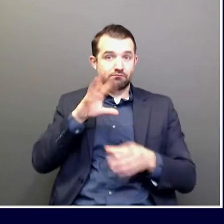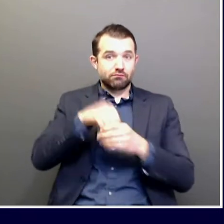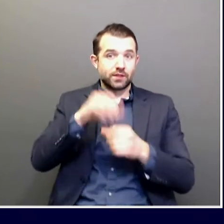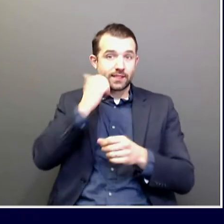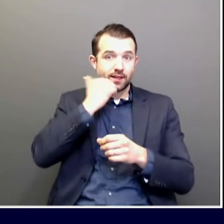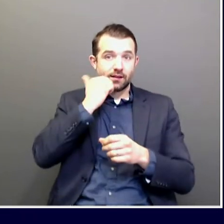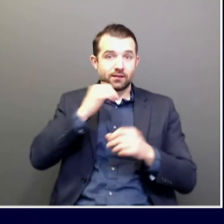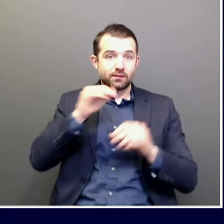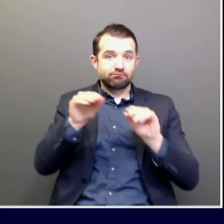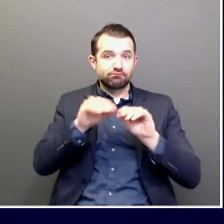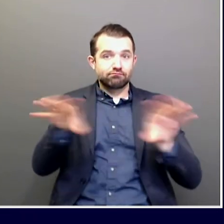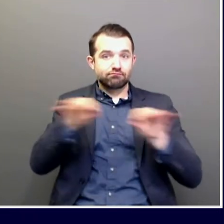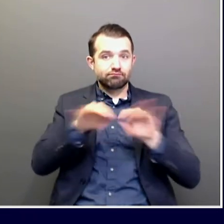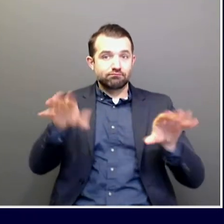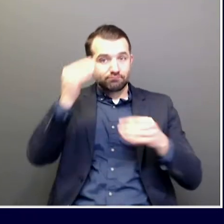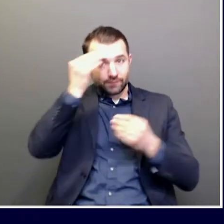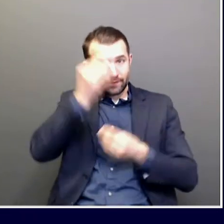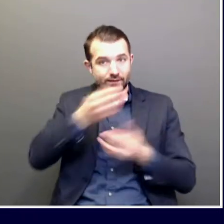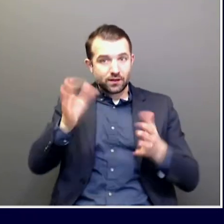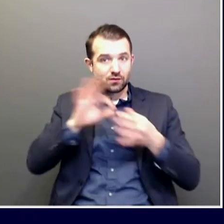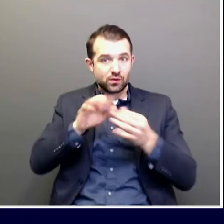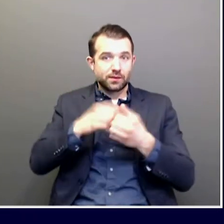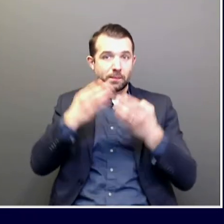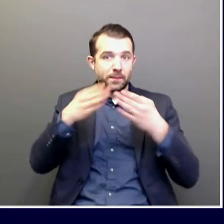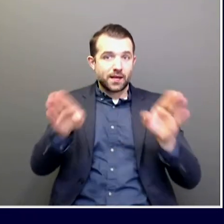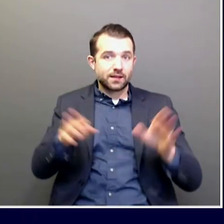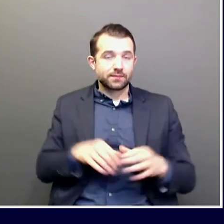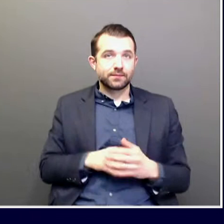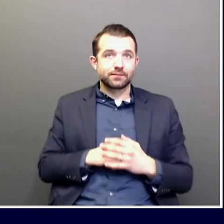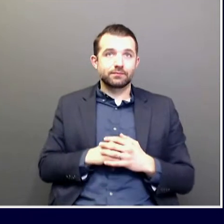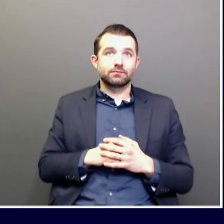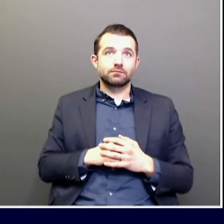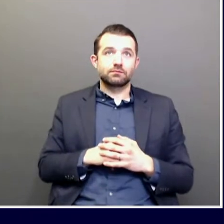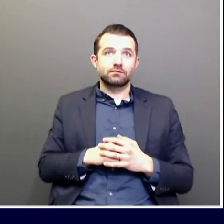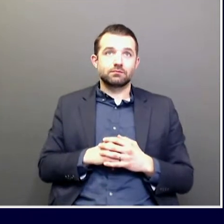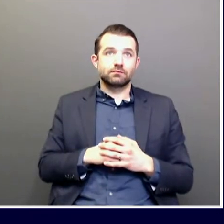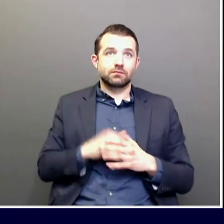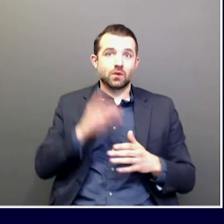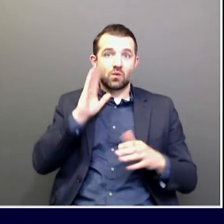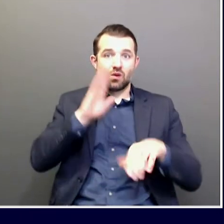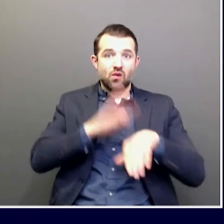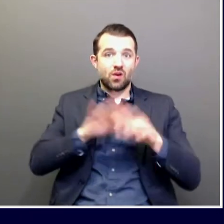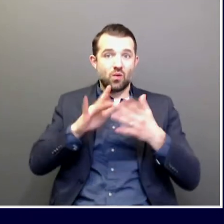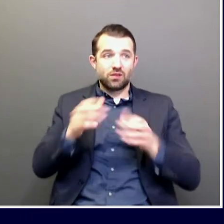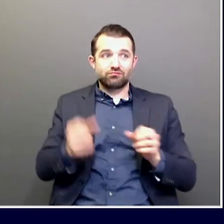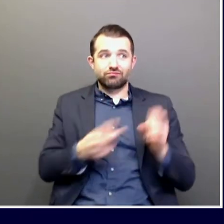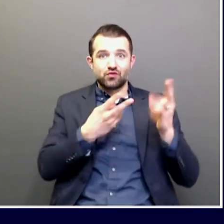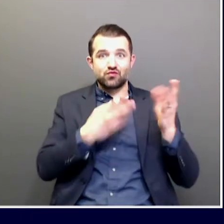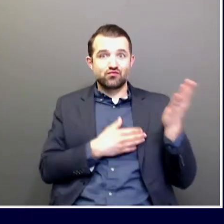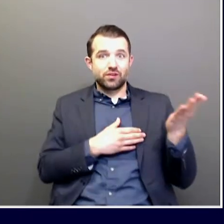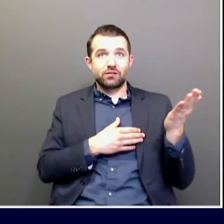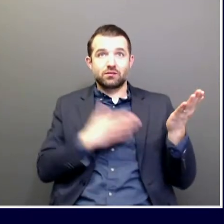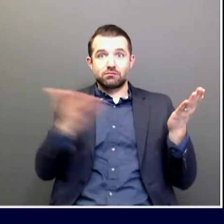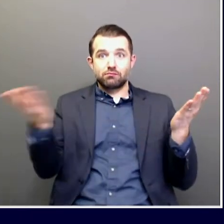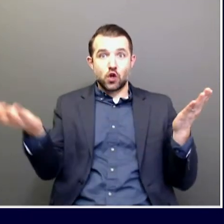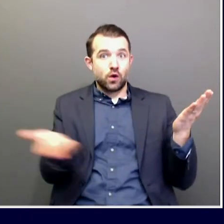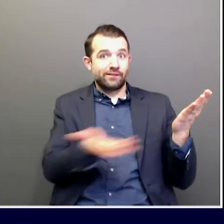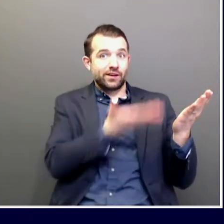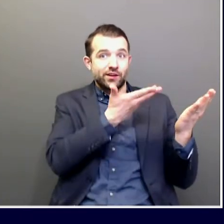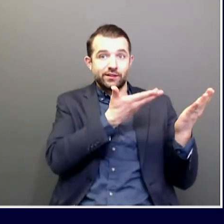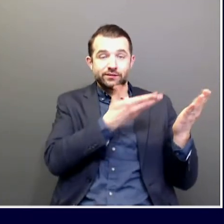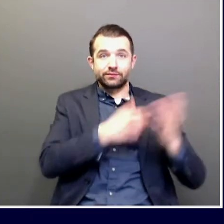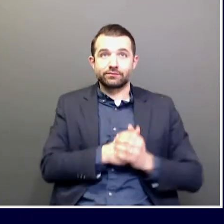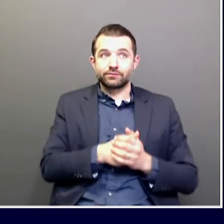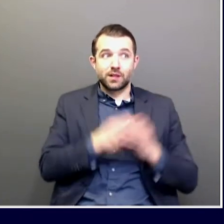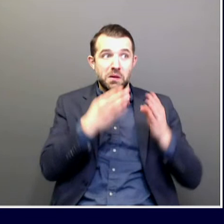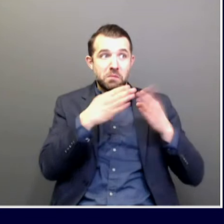so I think the website with those reports and an interactive dashboard, both on our website and the US CDC's website, that'll be the